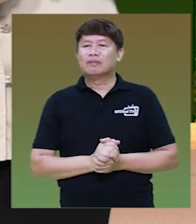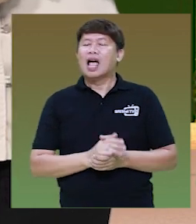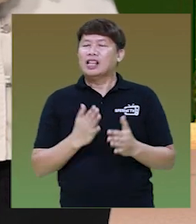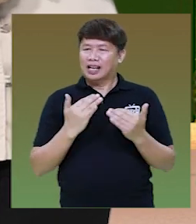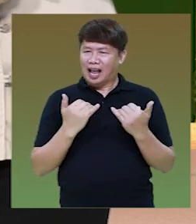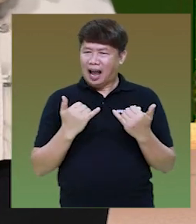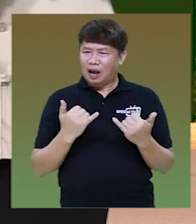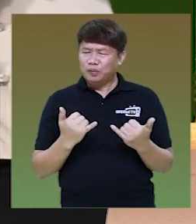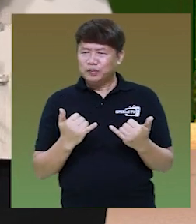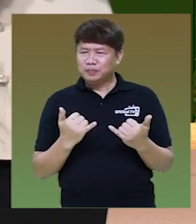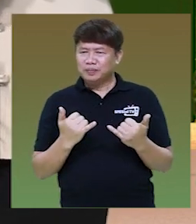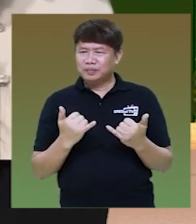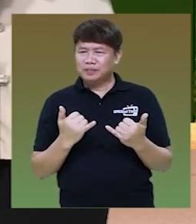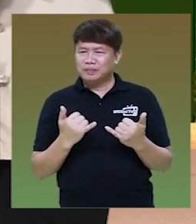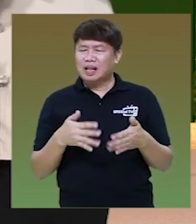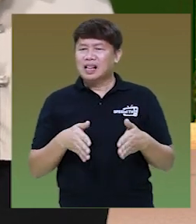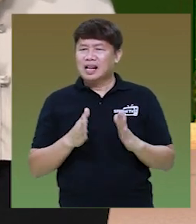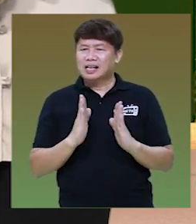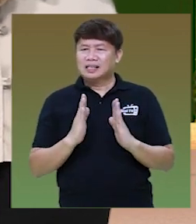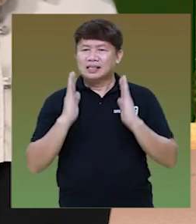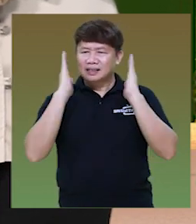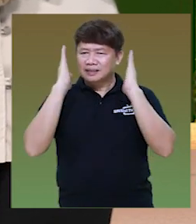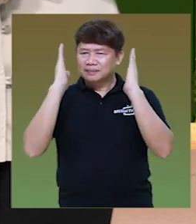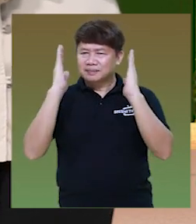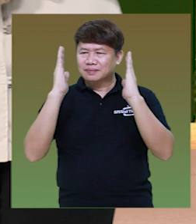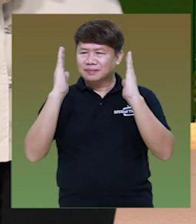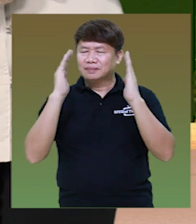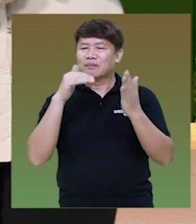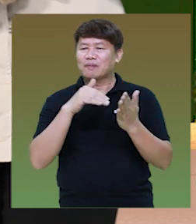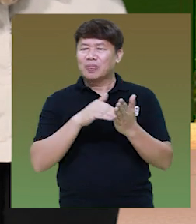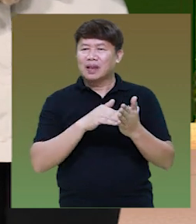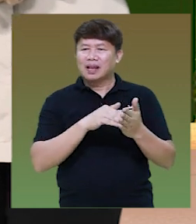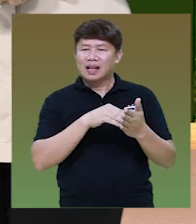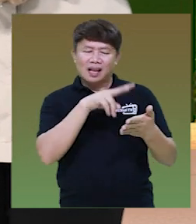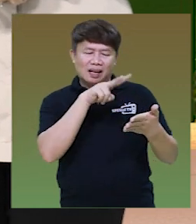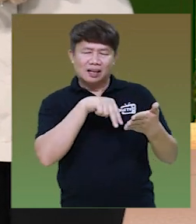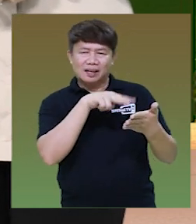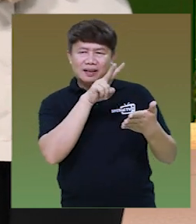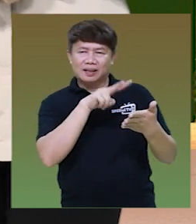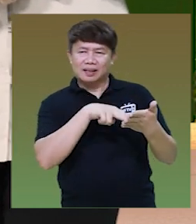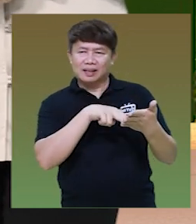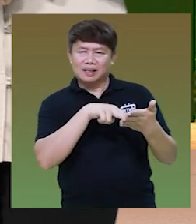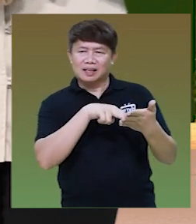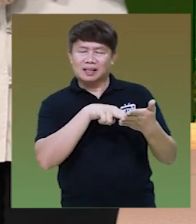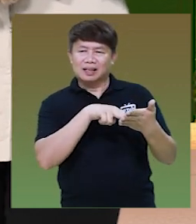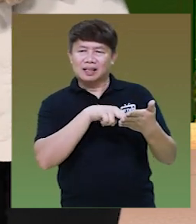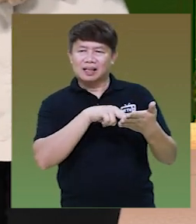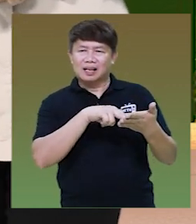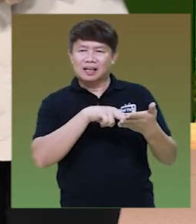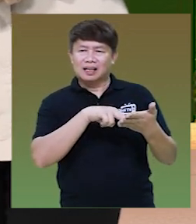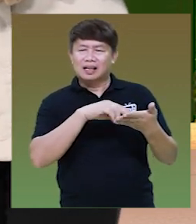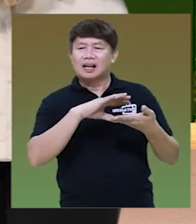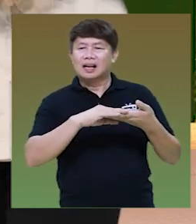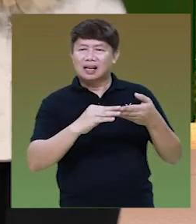Now, let's listen again as I read the story entitled At the Zoo.